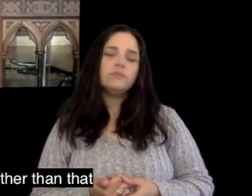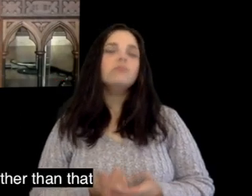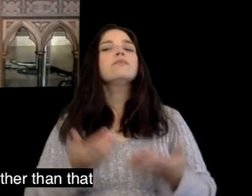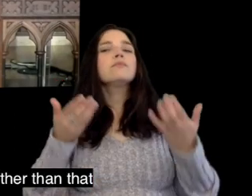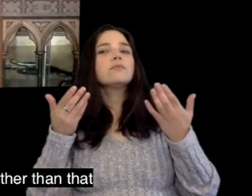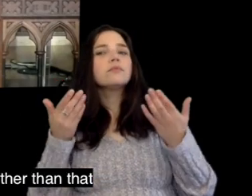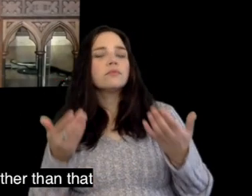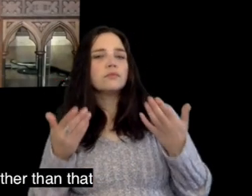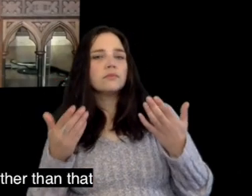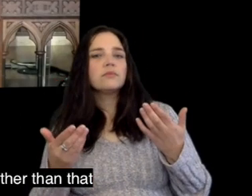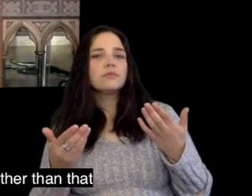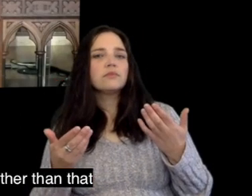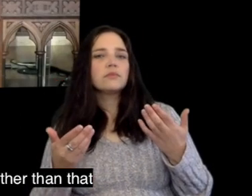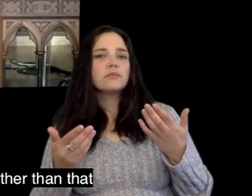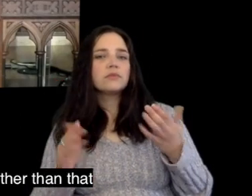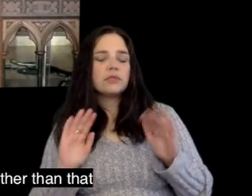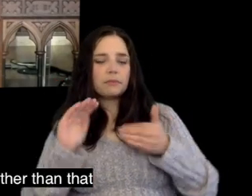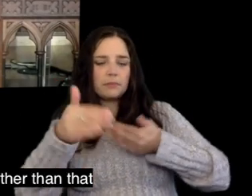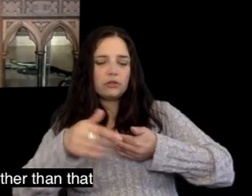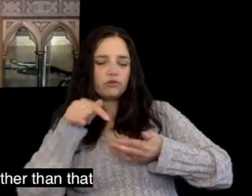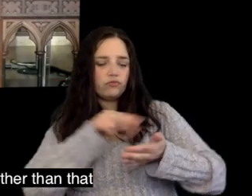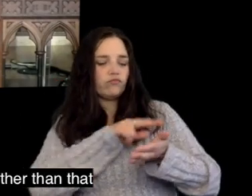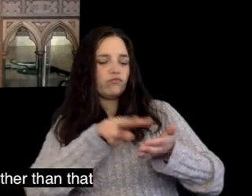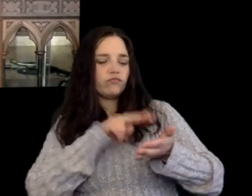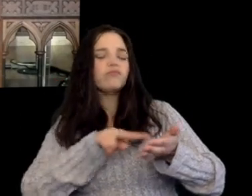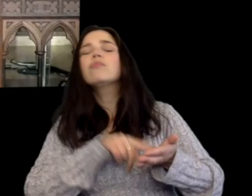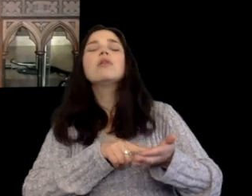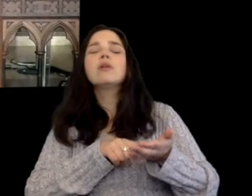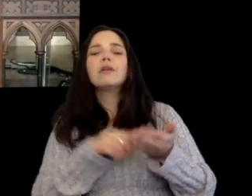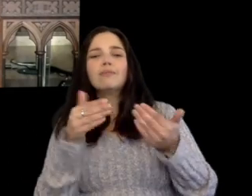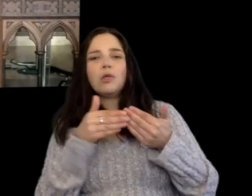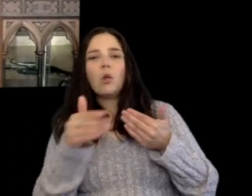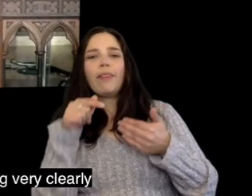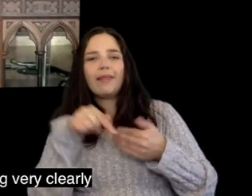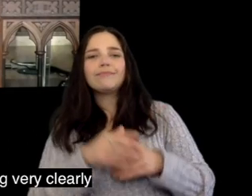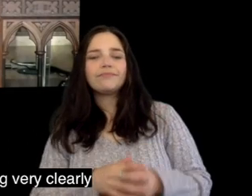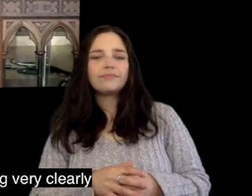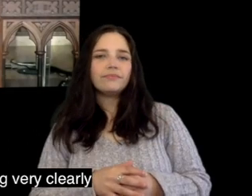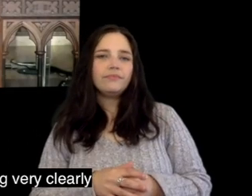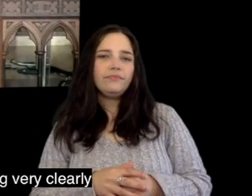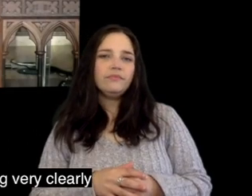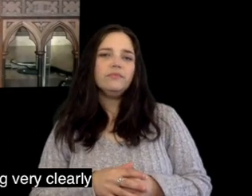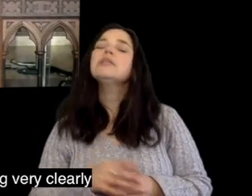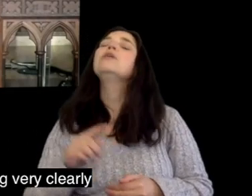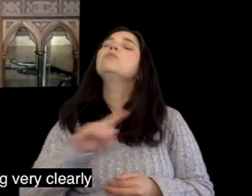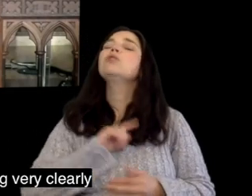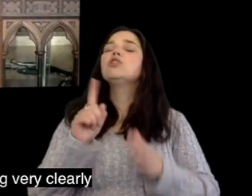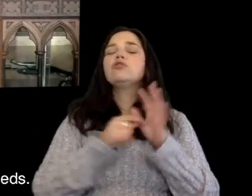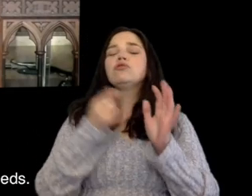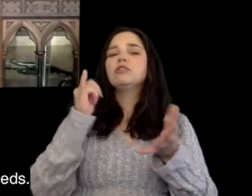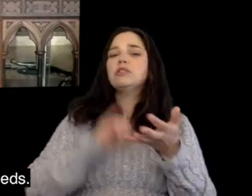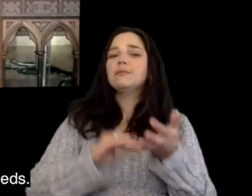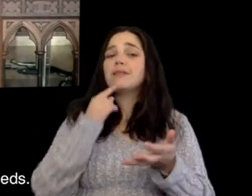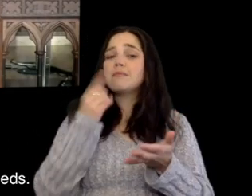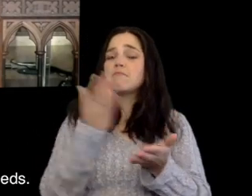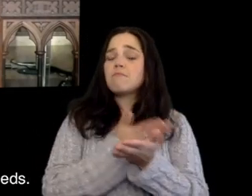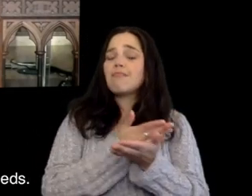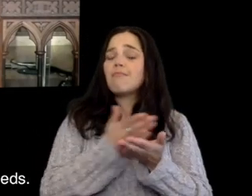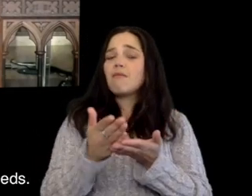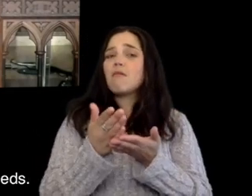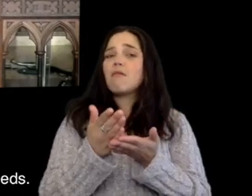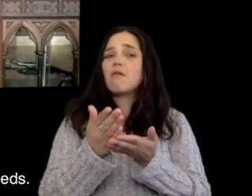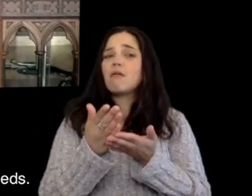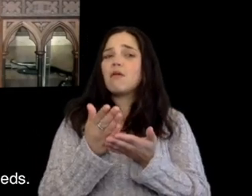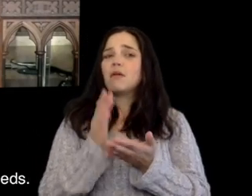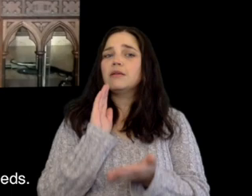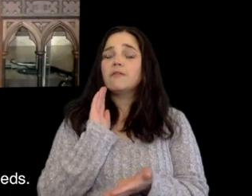And today's passage goes further than that. Because what James is saying very clearly